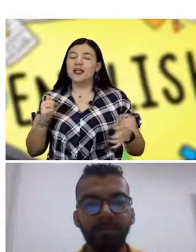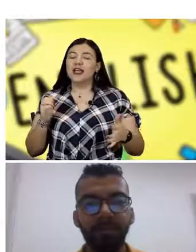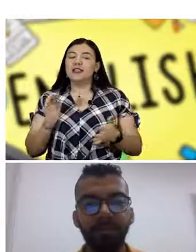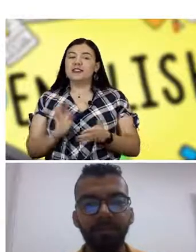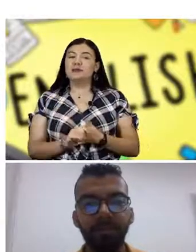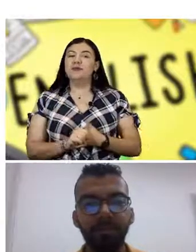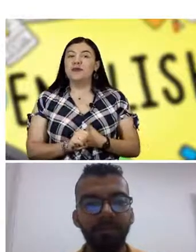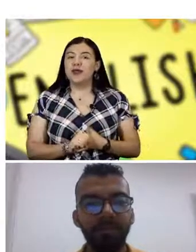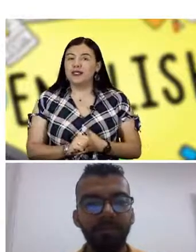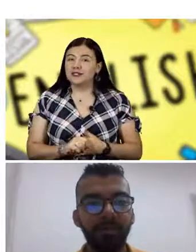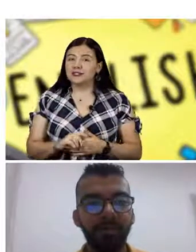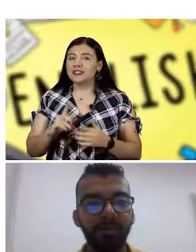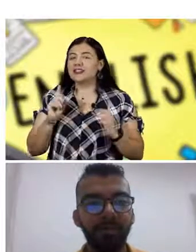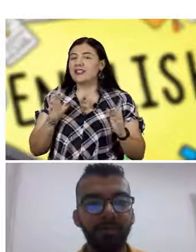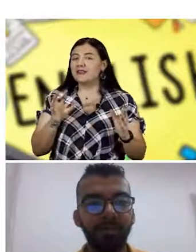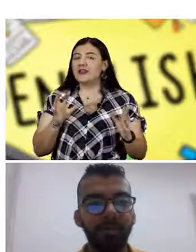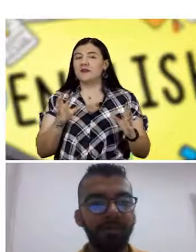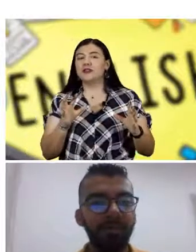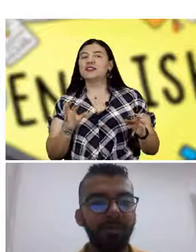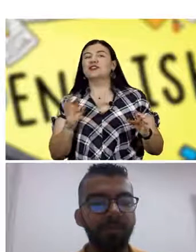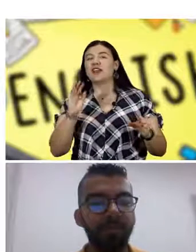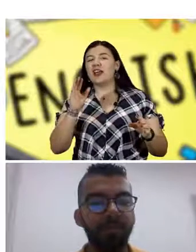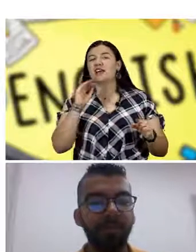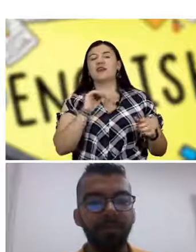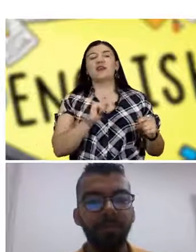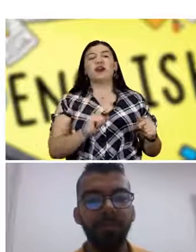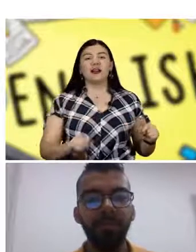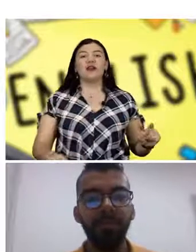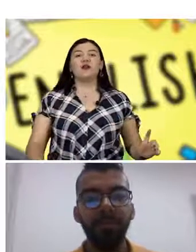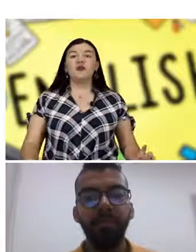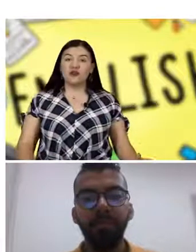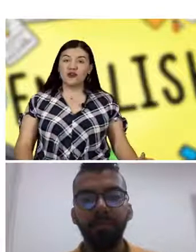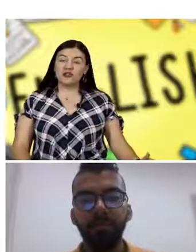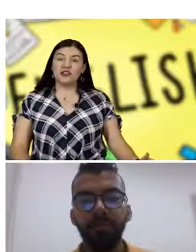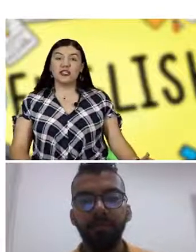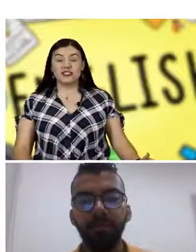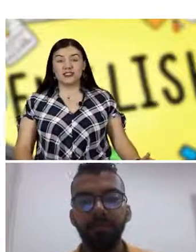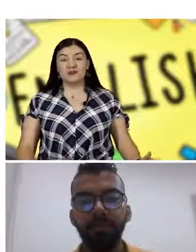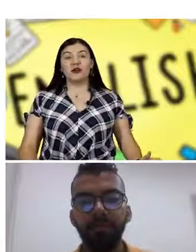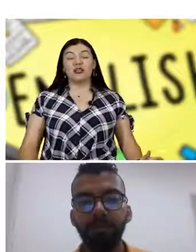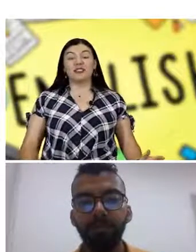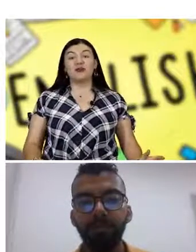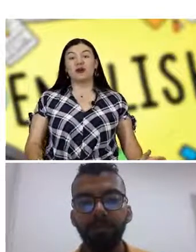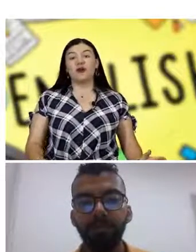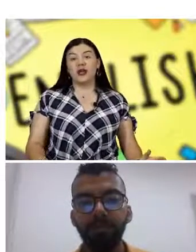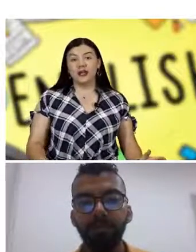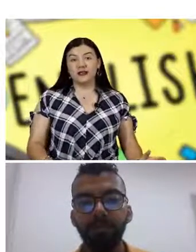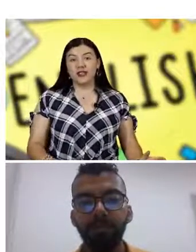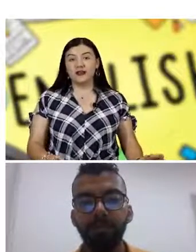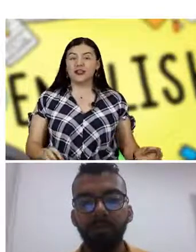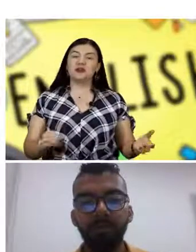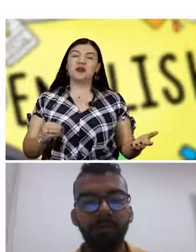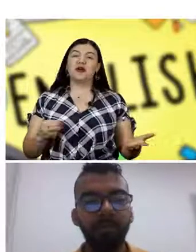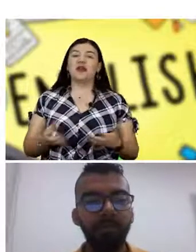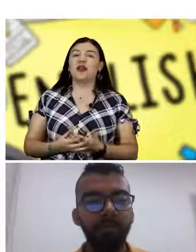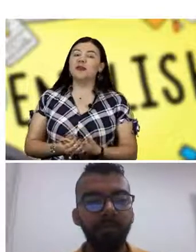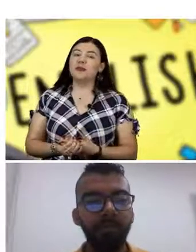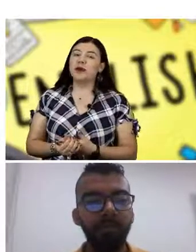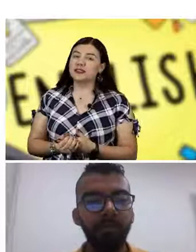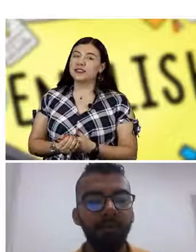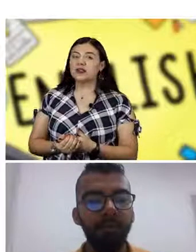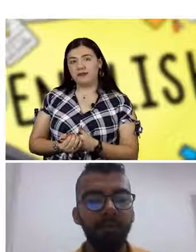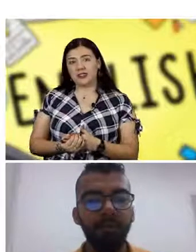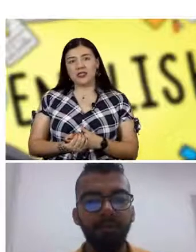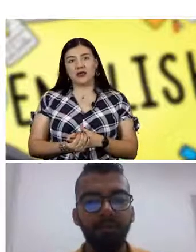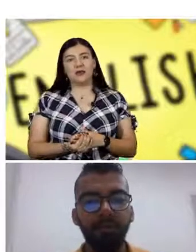good. Muy bien, entonces sí vemos que ustedes recuerdan alguno de este vocabulario, ¿cierto? Que es un